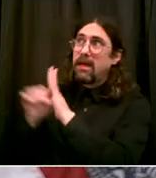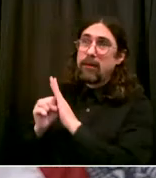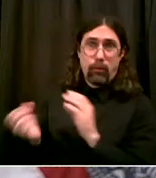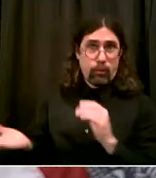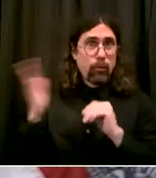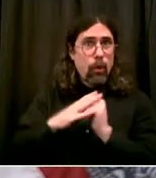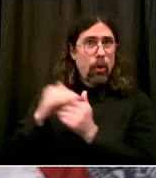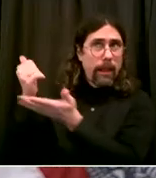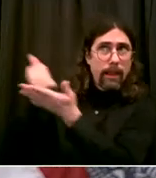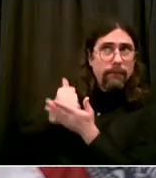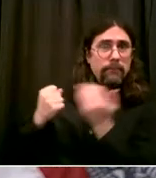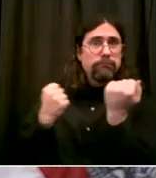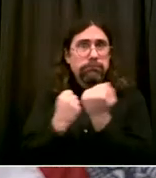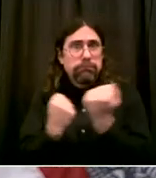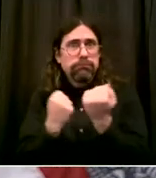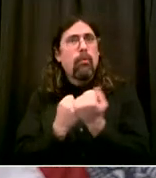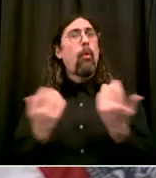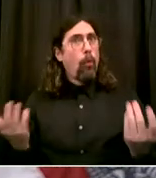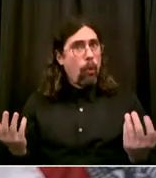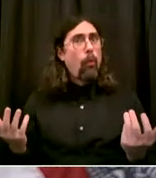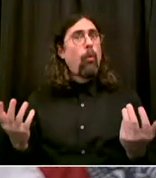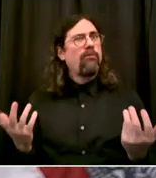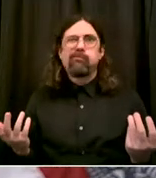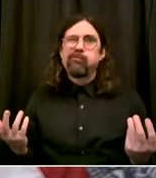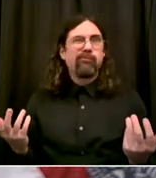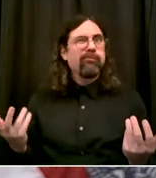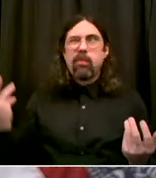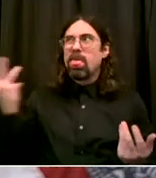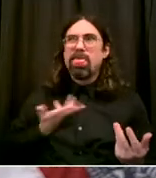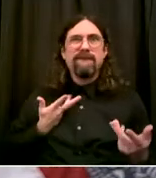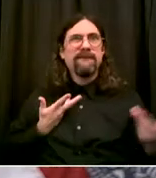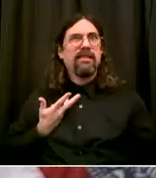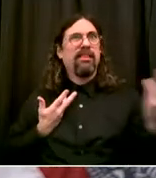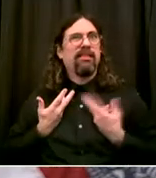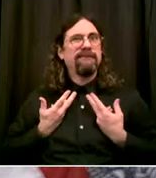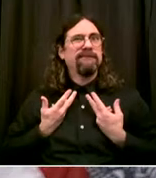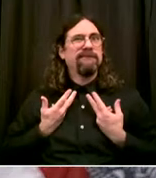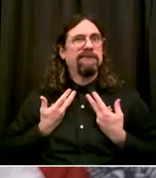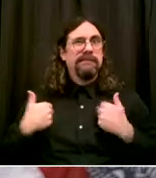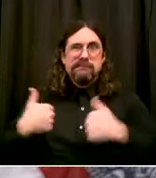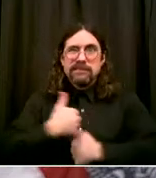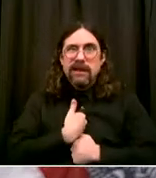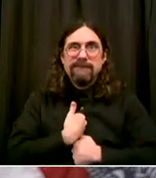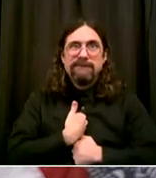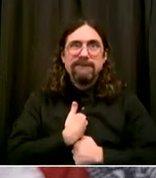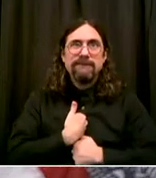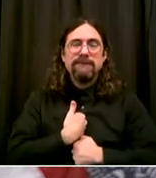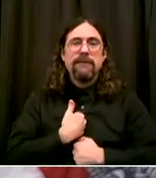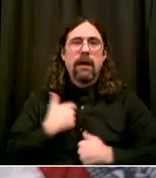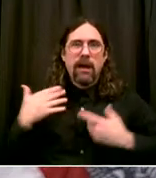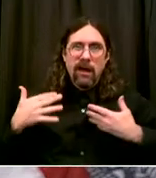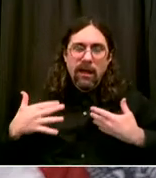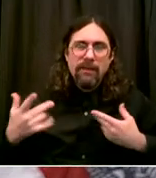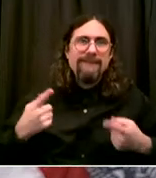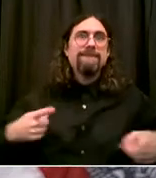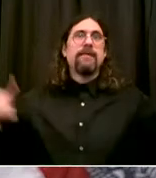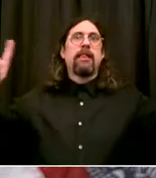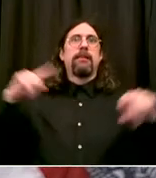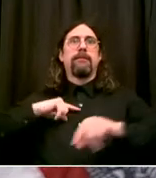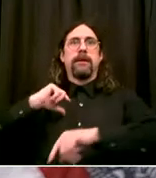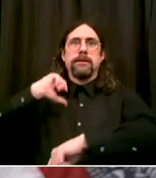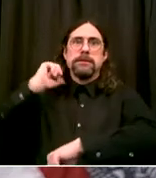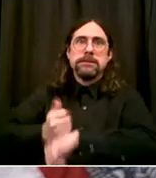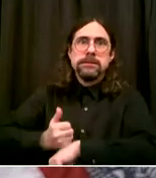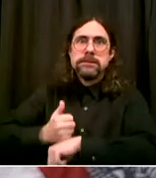that folks got what they needed, and we've continued to build that. That's why we have a reserve now where we have a lot of PPE in stock